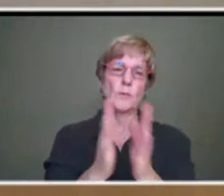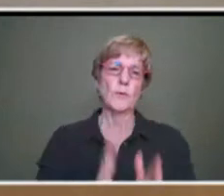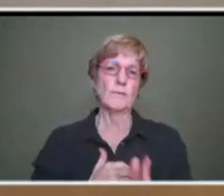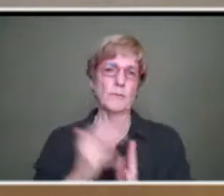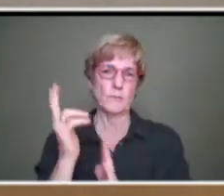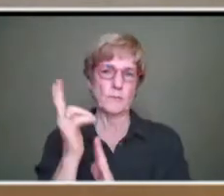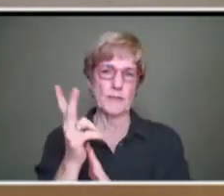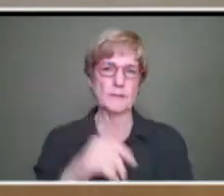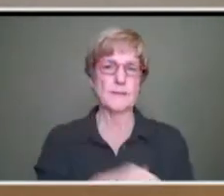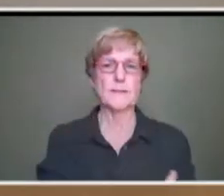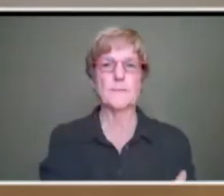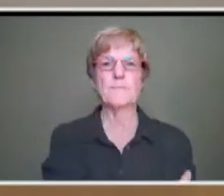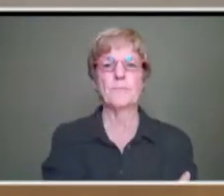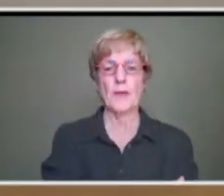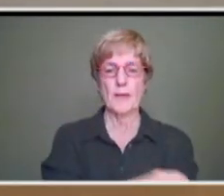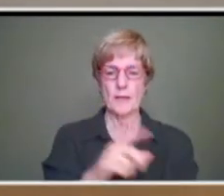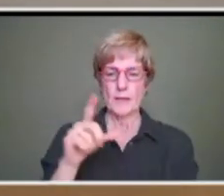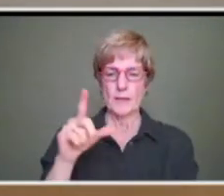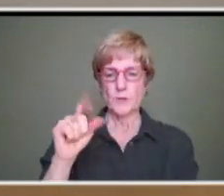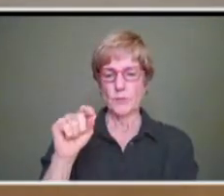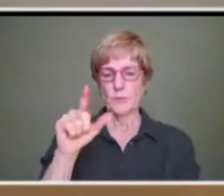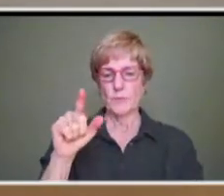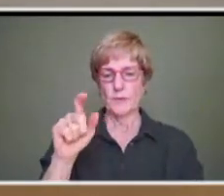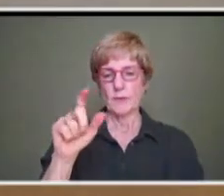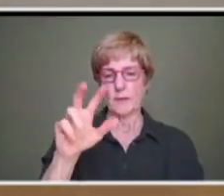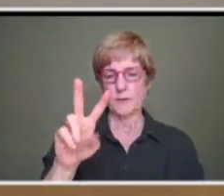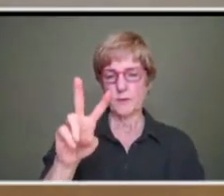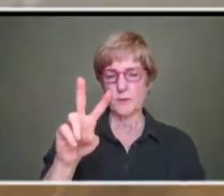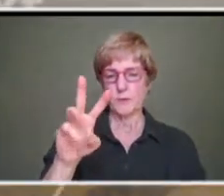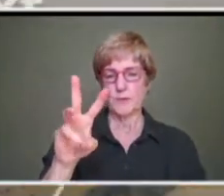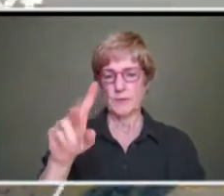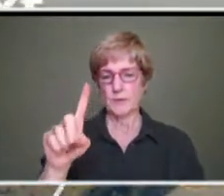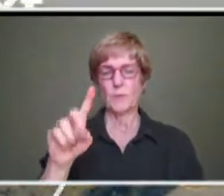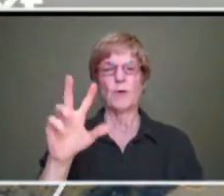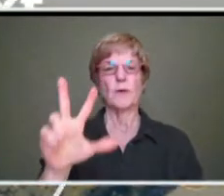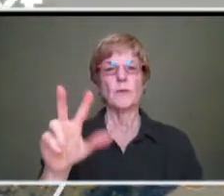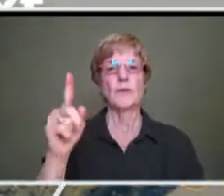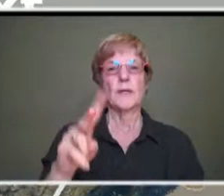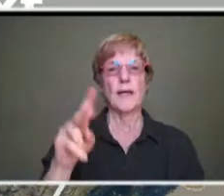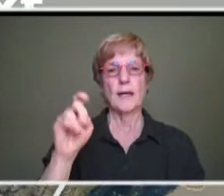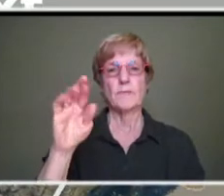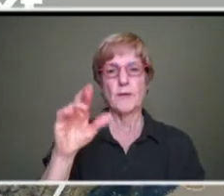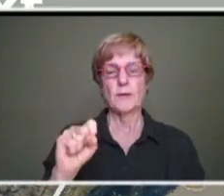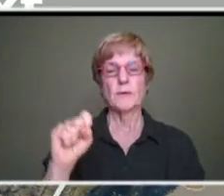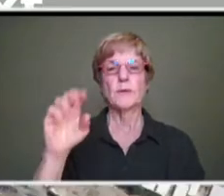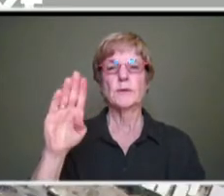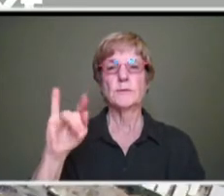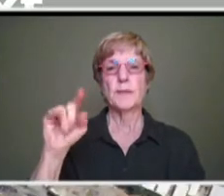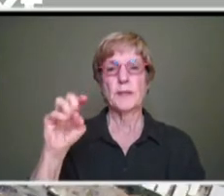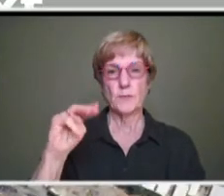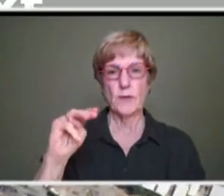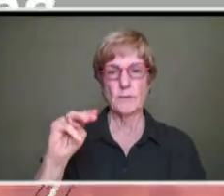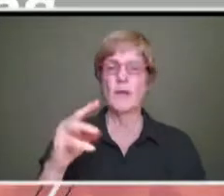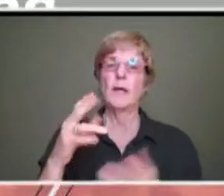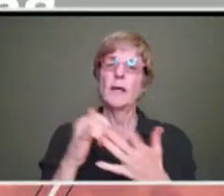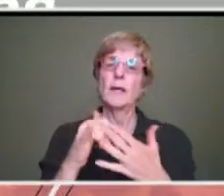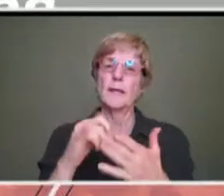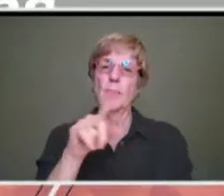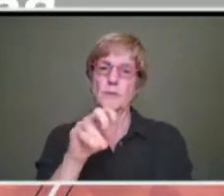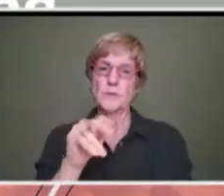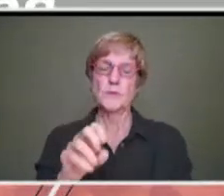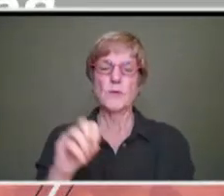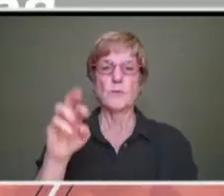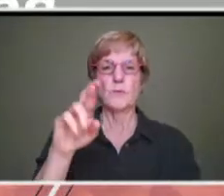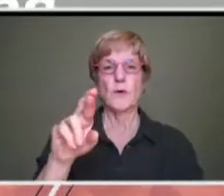thank you mayor Pro tem 2021 261 three and a half acres on Billy Graham Parkway it is currently zoned R17